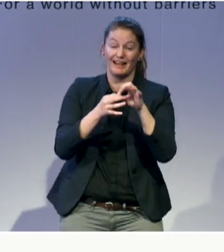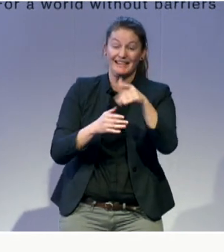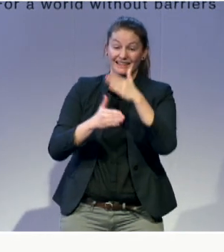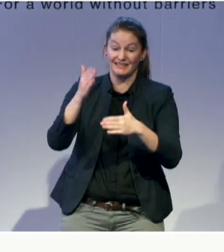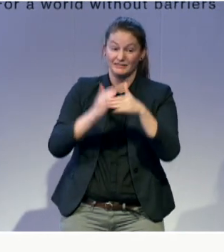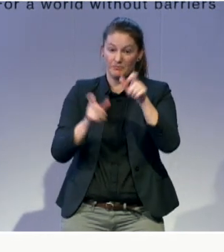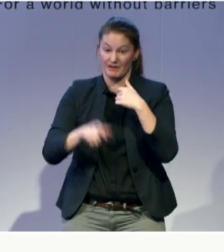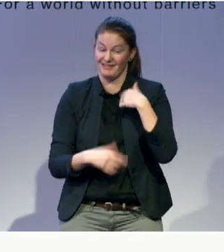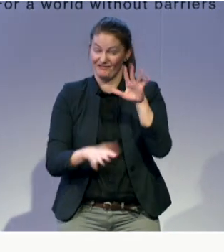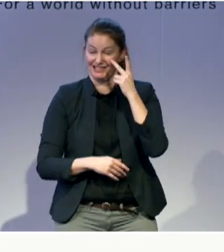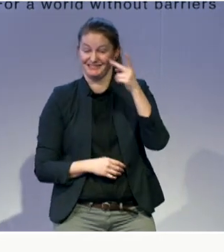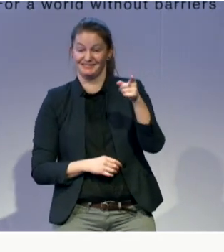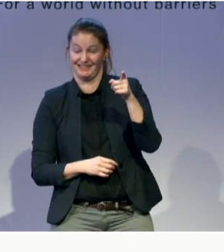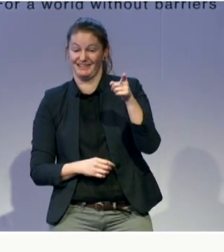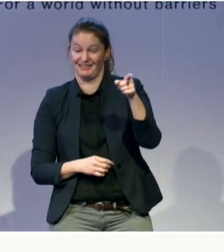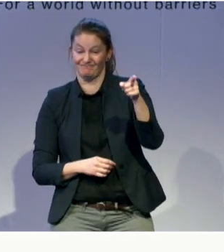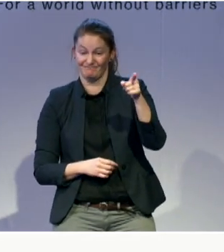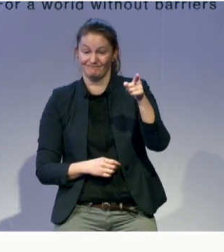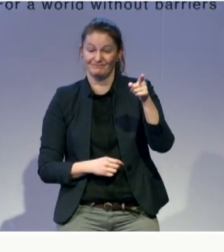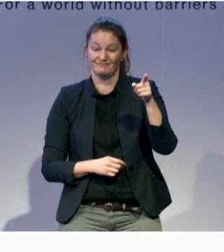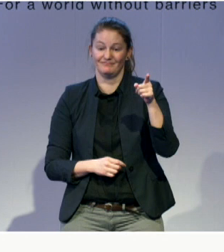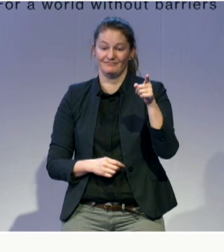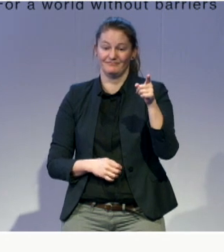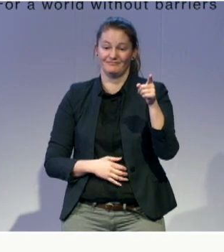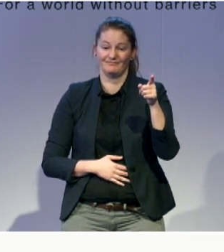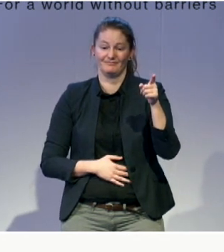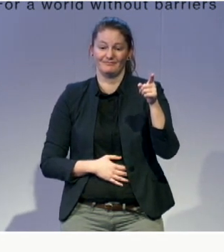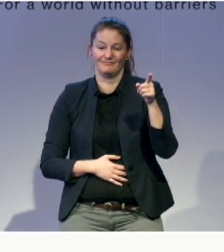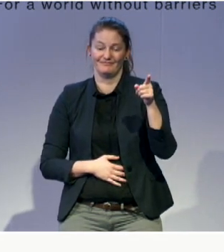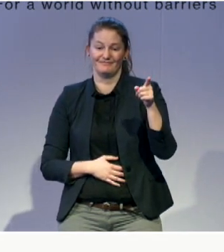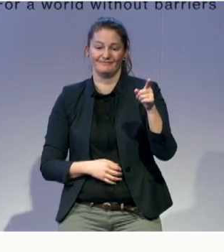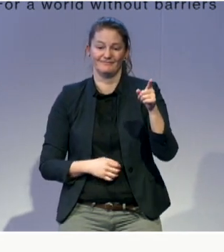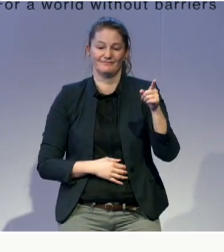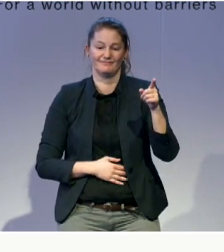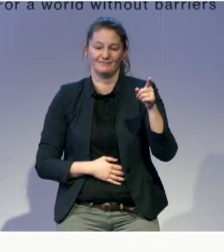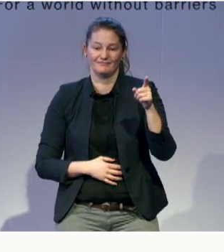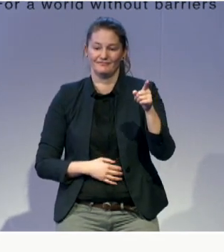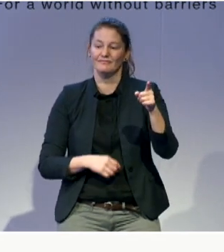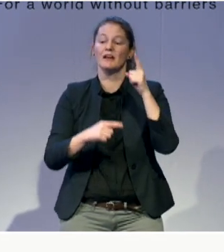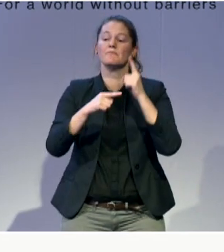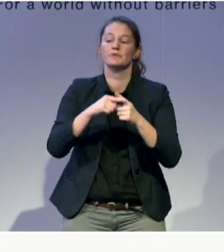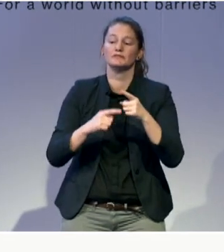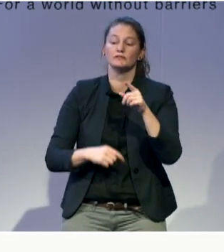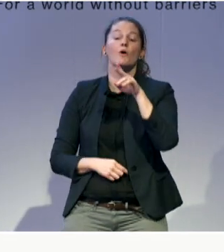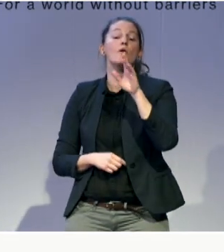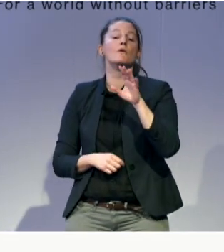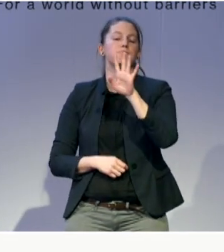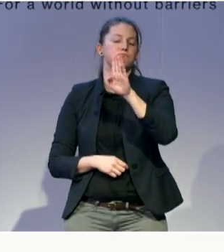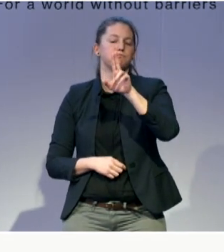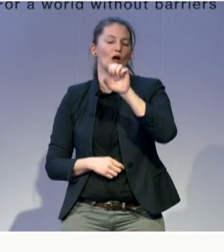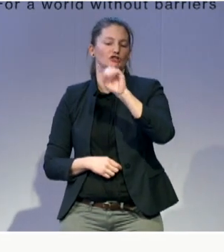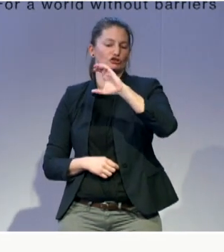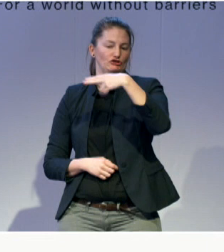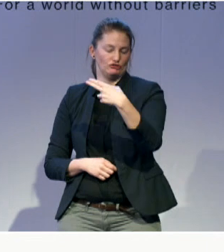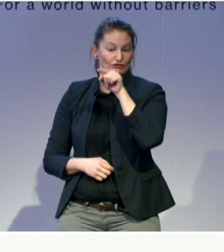George H.W. Bush, who actually was the one who started the ADA and gave us all the